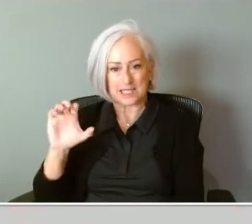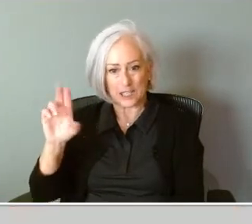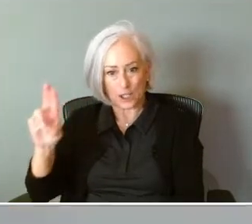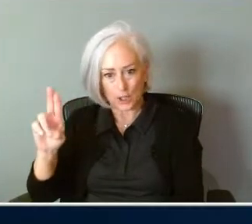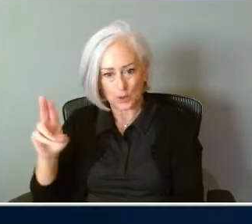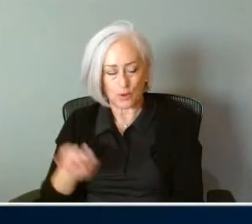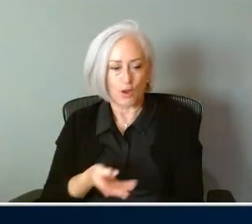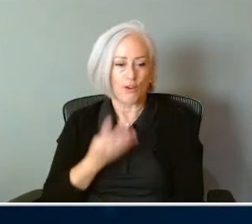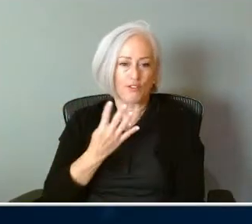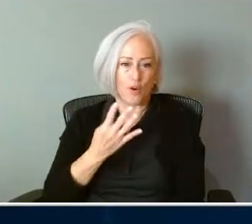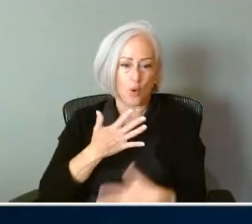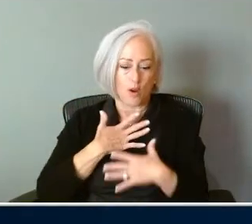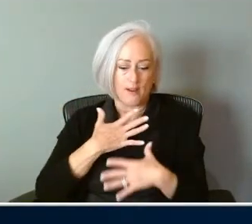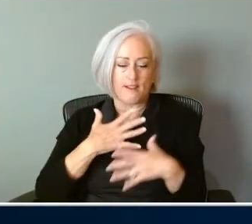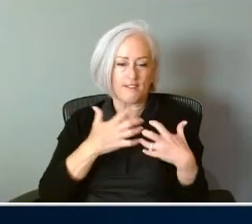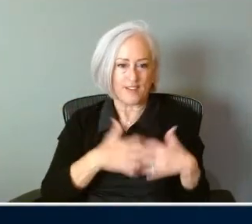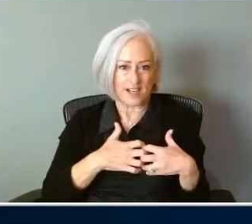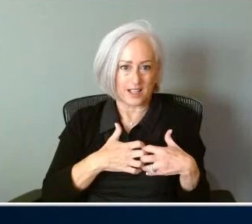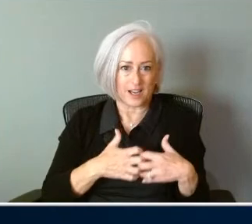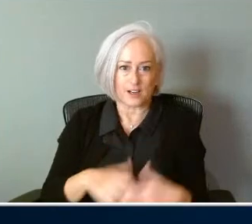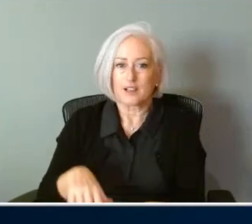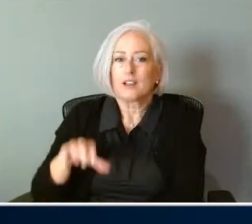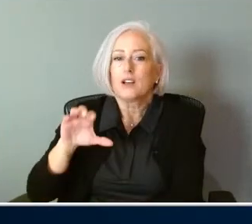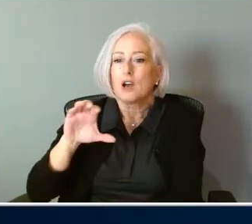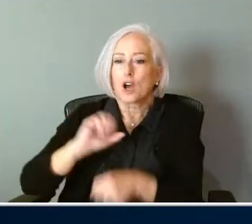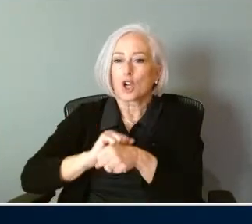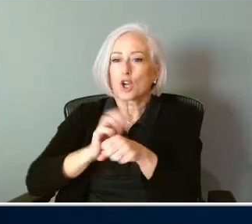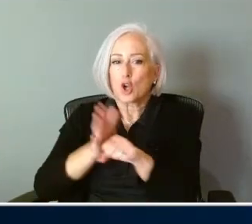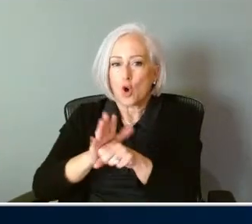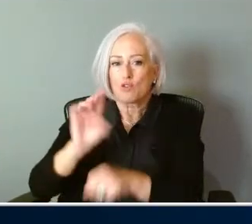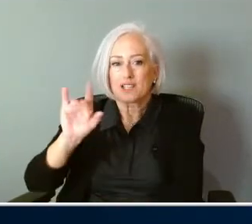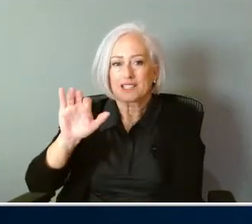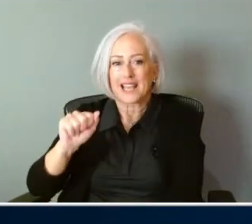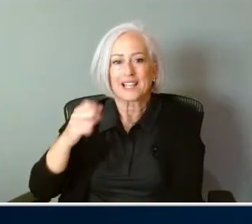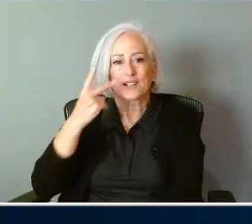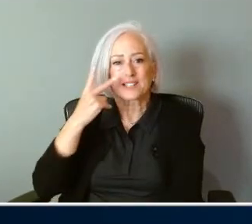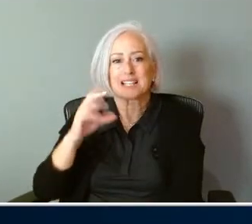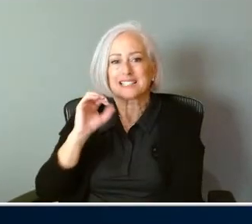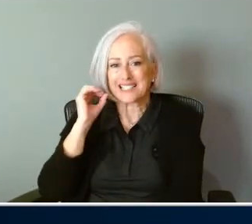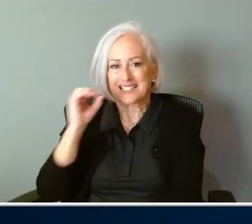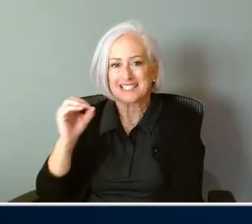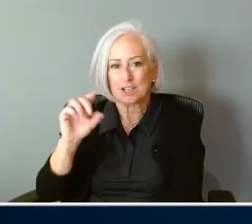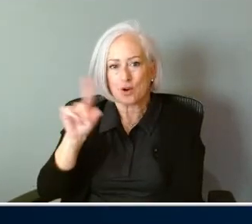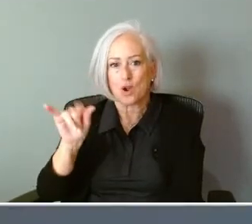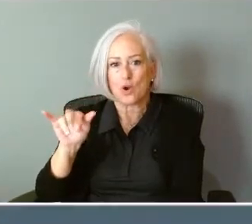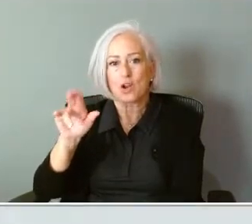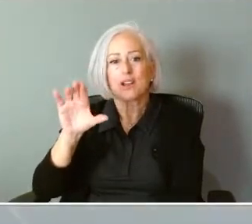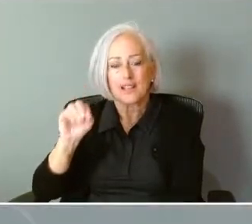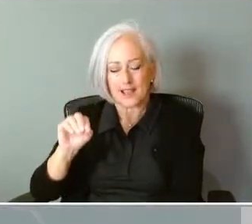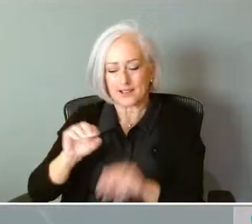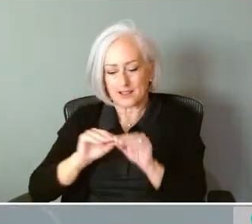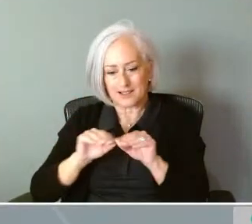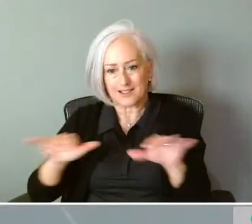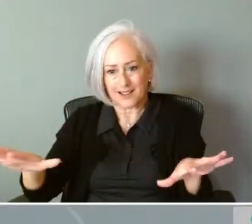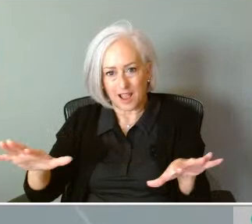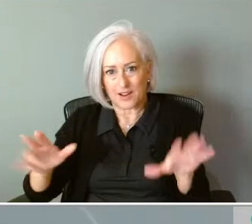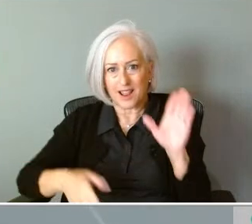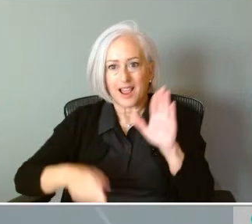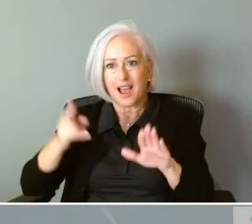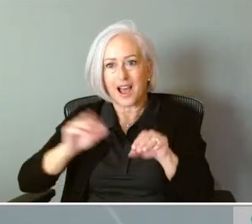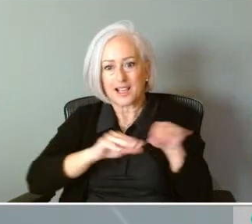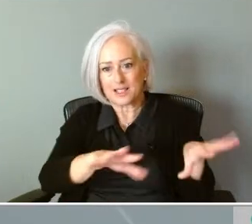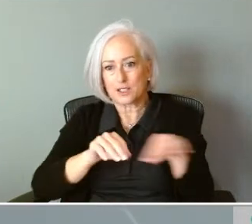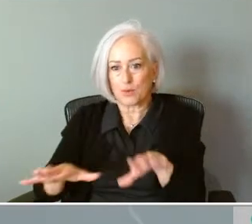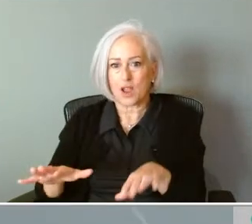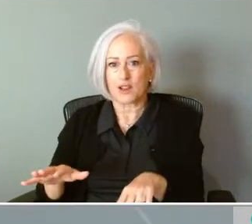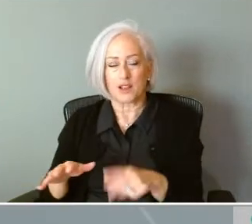COVID tracking data from the CDC shows 0 Kansas counties have high community spread. Now, just 2 weeks ago, 3 counties on this map